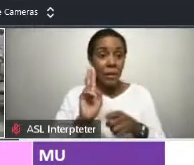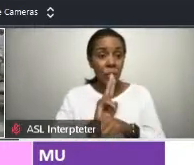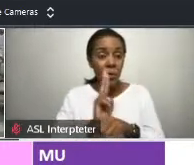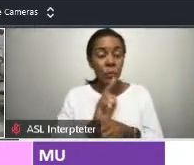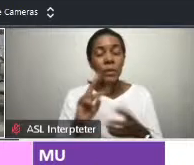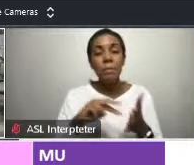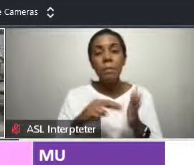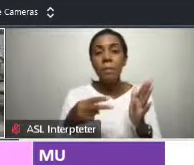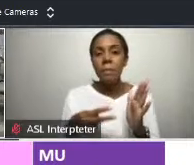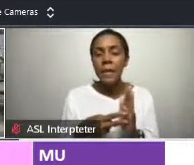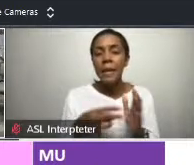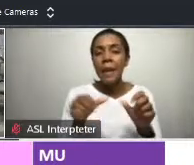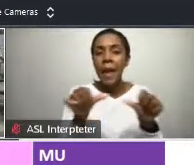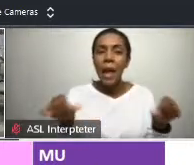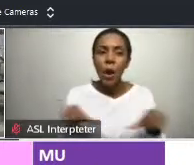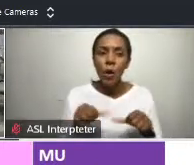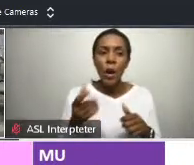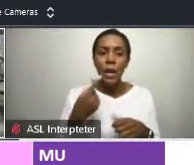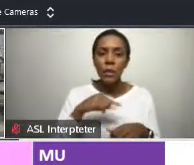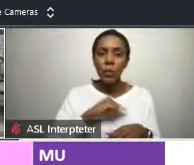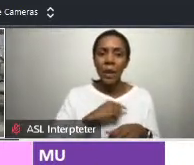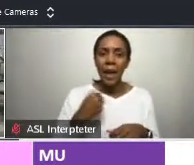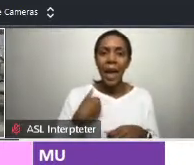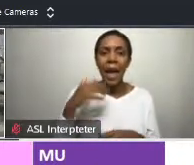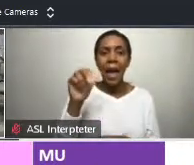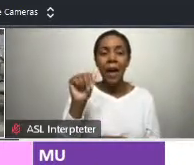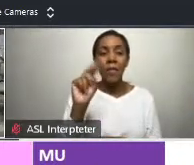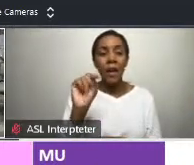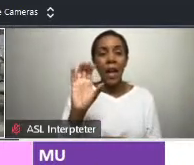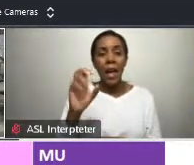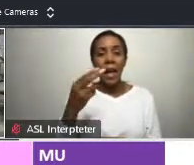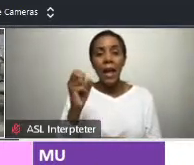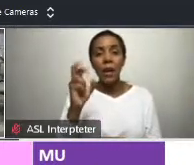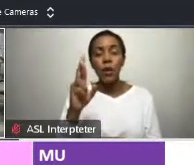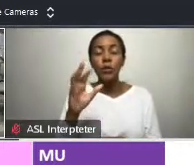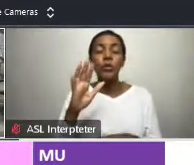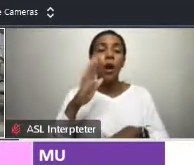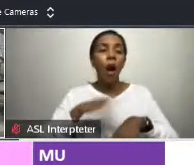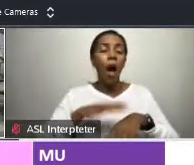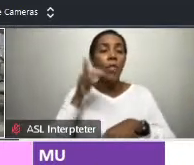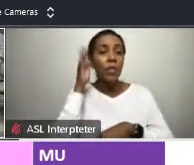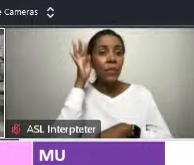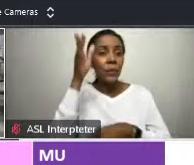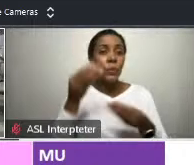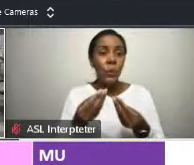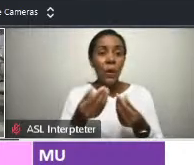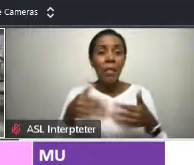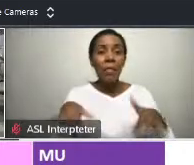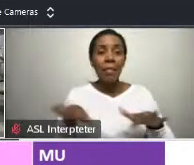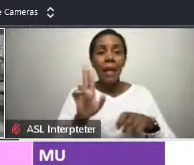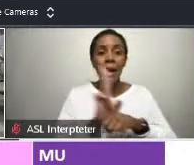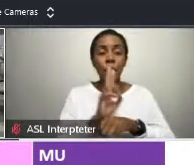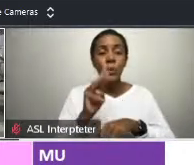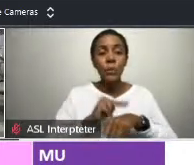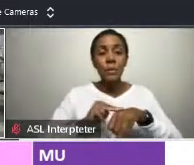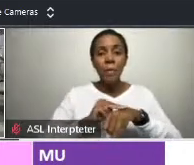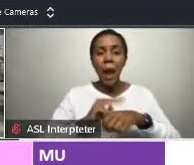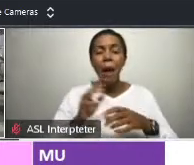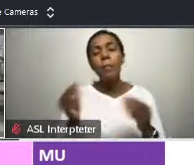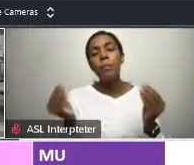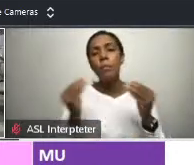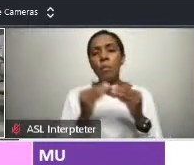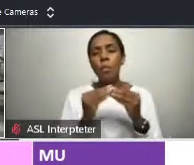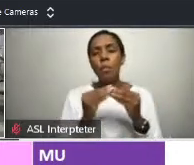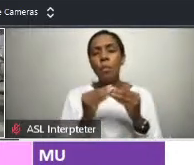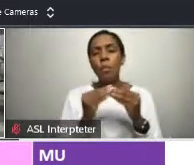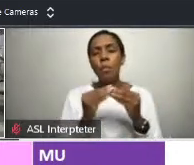are areas where we have anchors on the future land use map that are more appropriate as the centers of the community, more appropriate